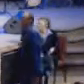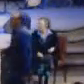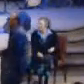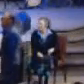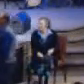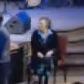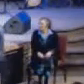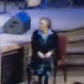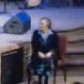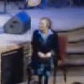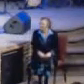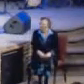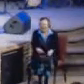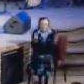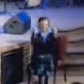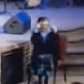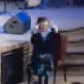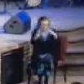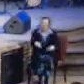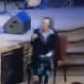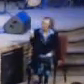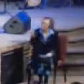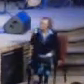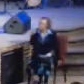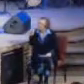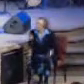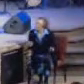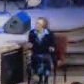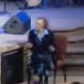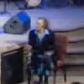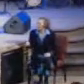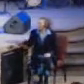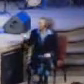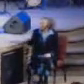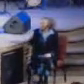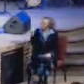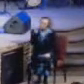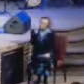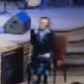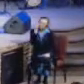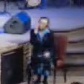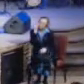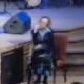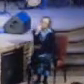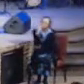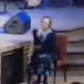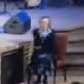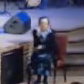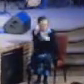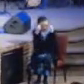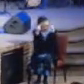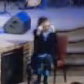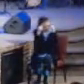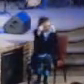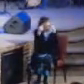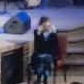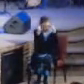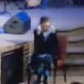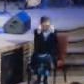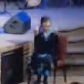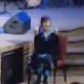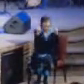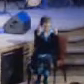You know, I love that analogy Brother Mike used last week. If you were here, he was standing up here and he said, our perspective is so skewed because all we can